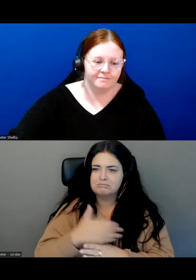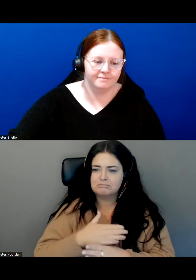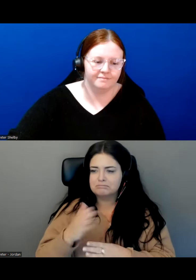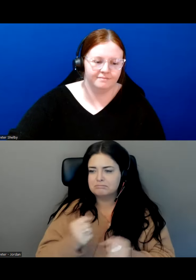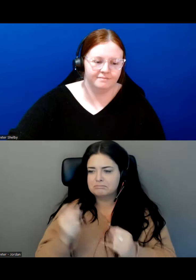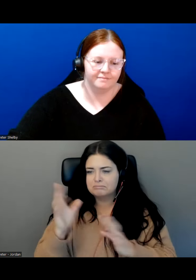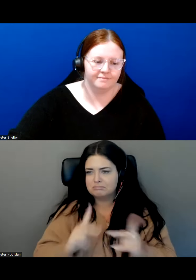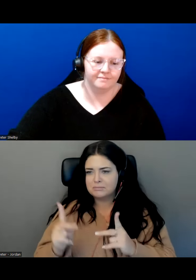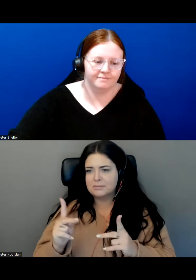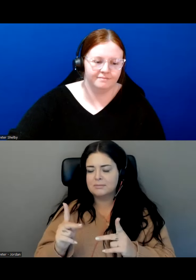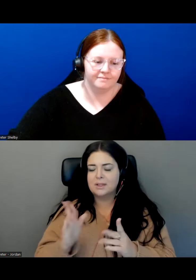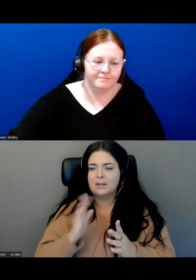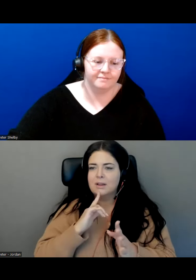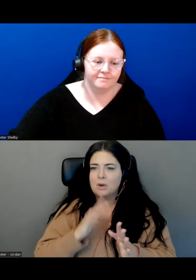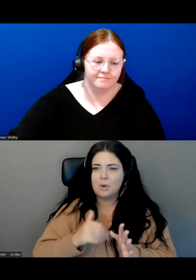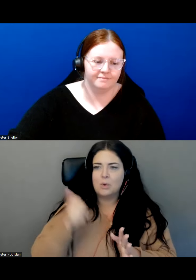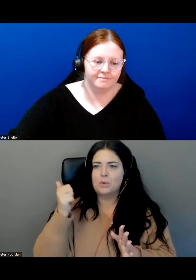aids that are much older than that.